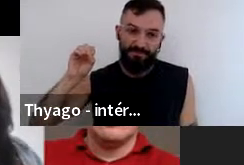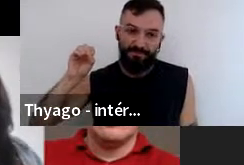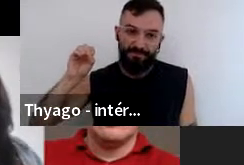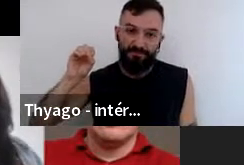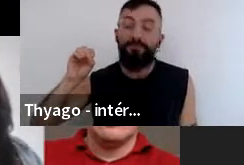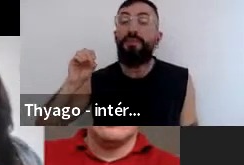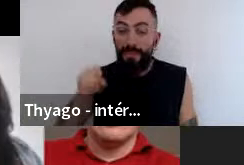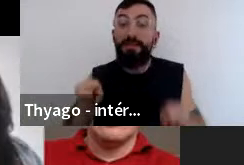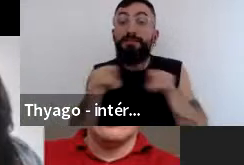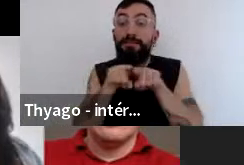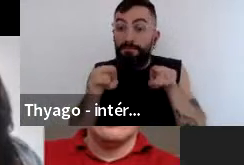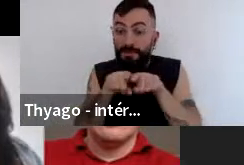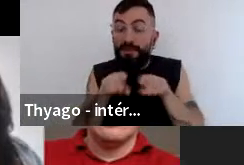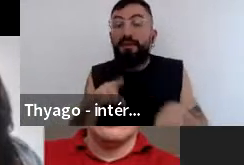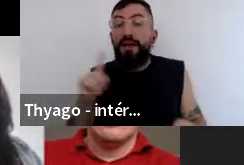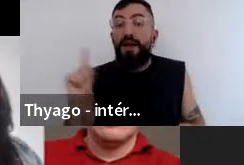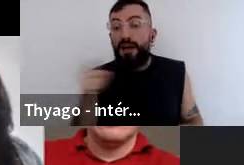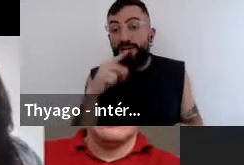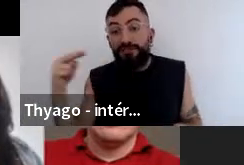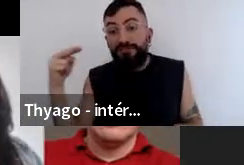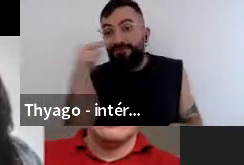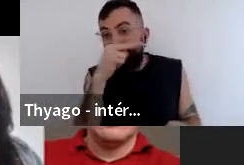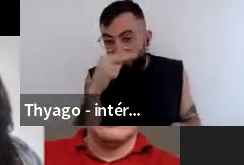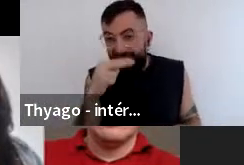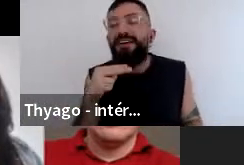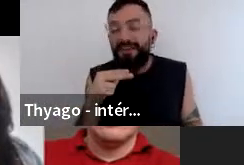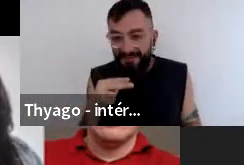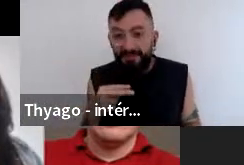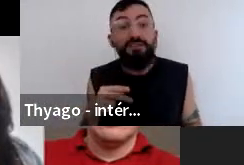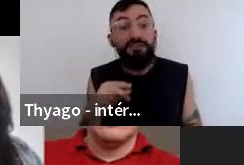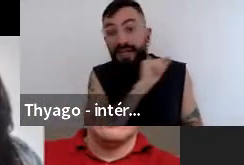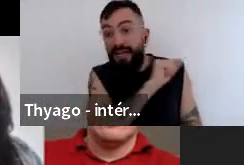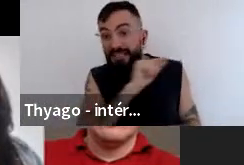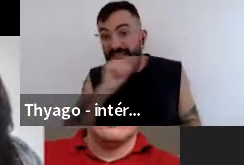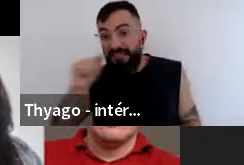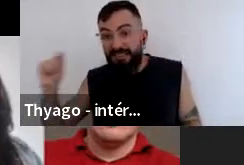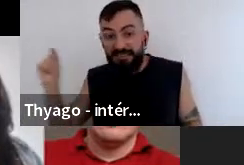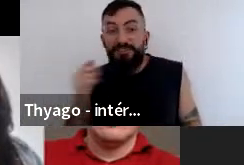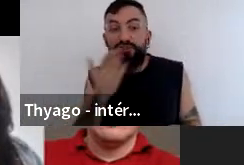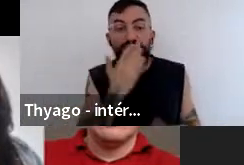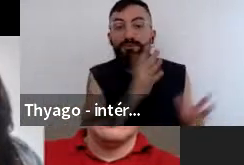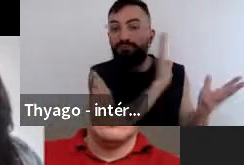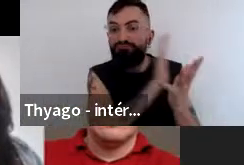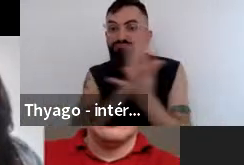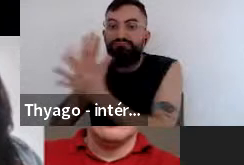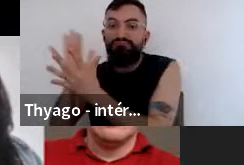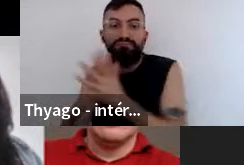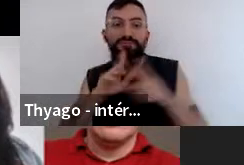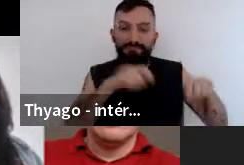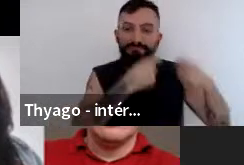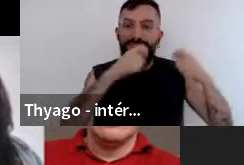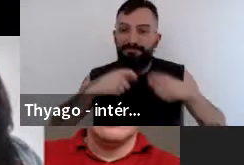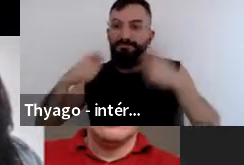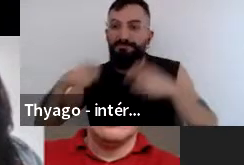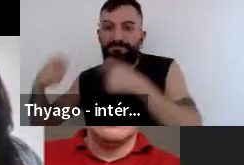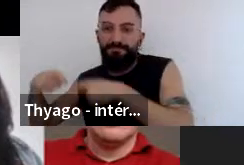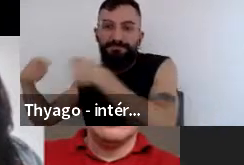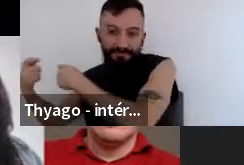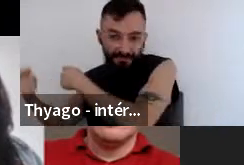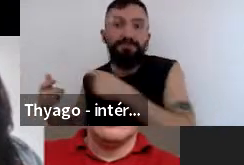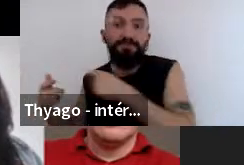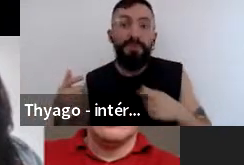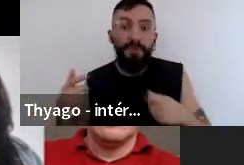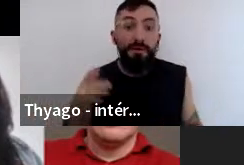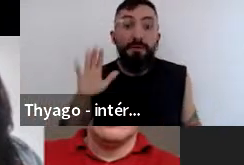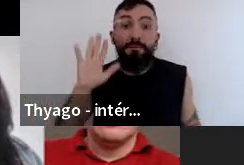also observed compounds for each of those types. But again, for time constraints, I won't be able to explain each